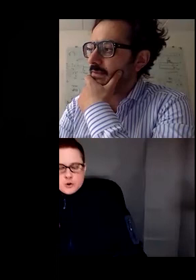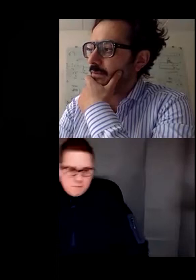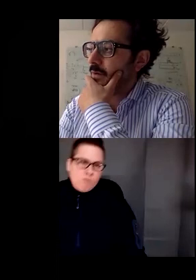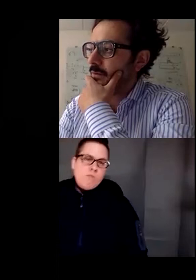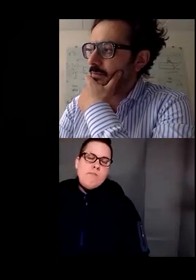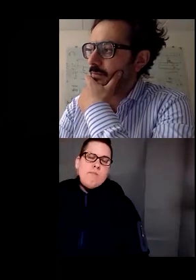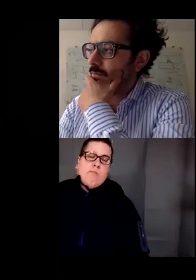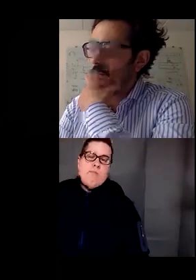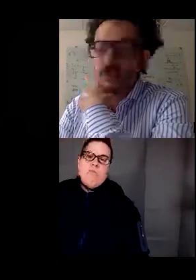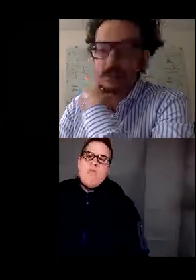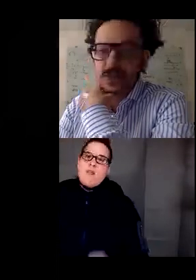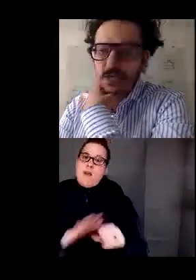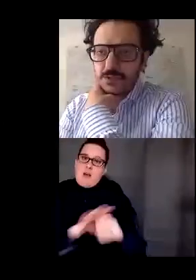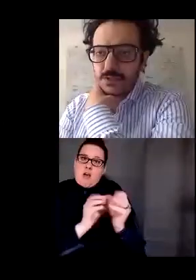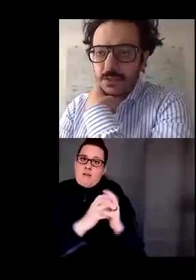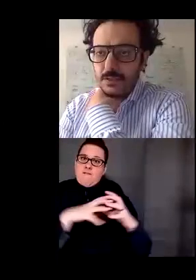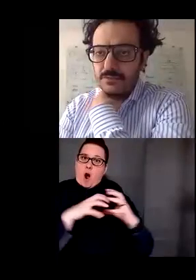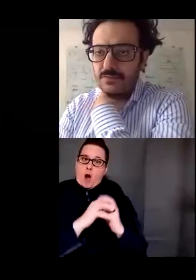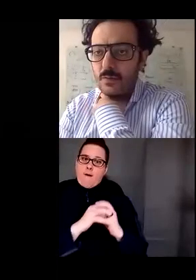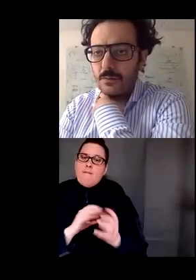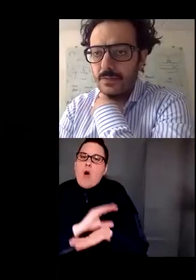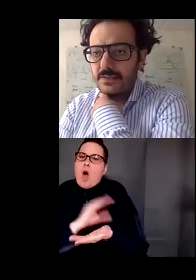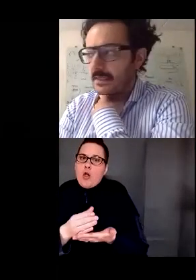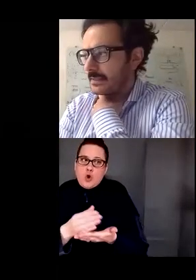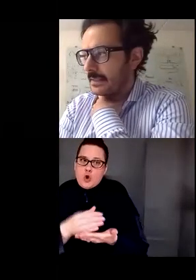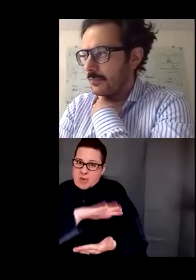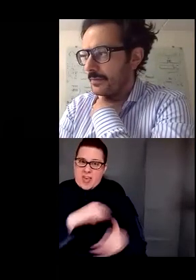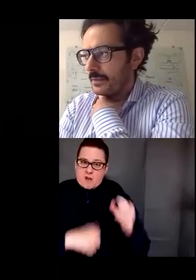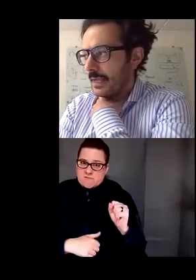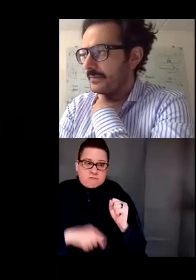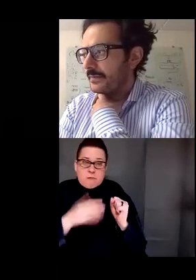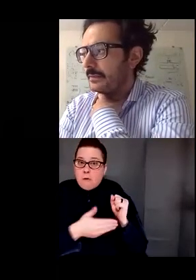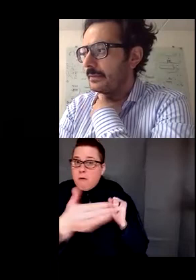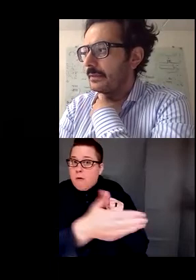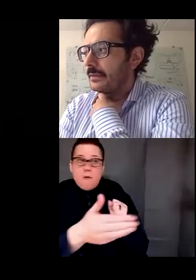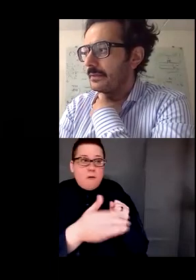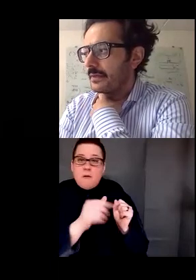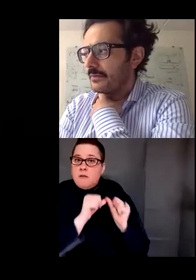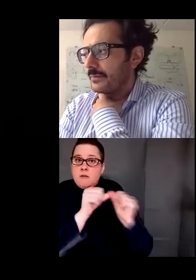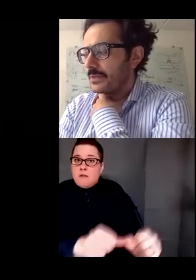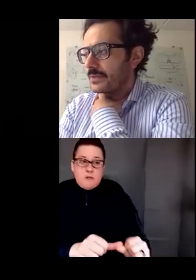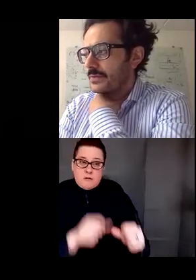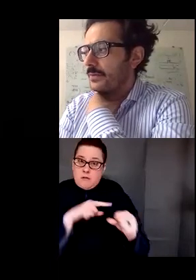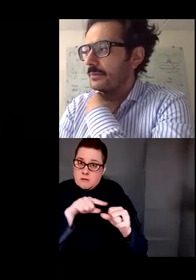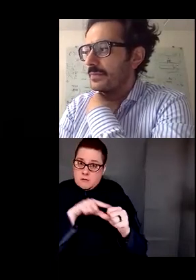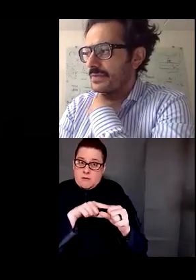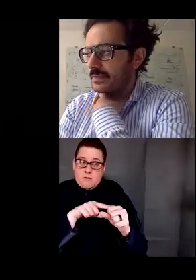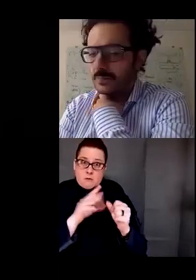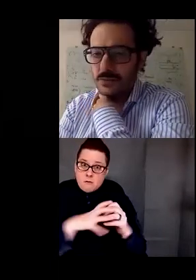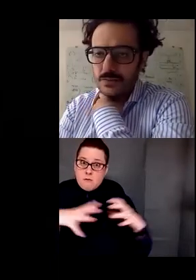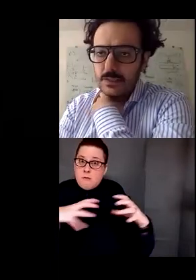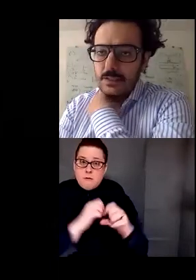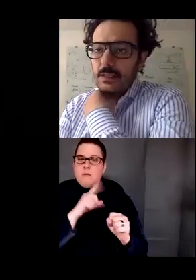And this volume didn't really change at follow-up. It stayed the same, whether in healthy, in the recovered patients, or in